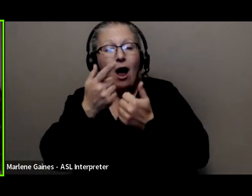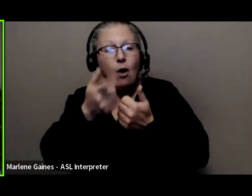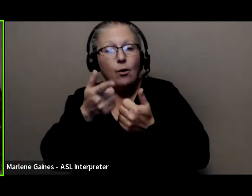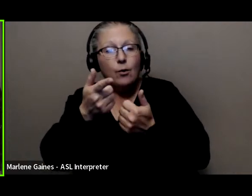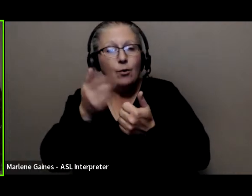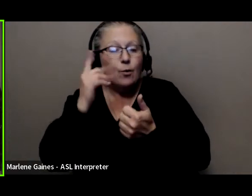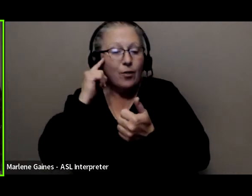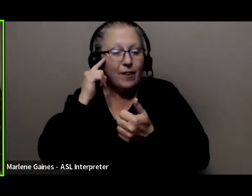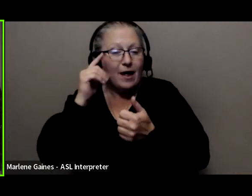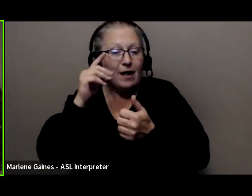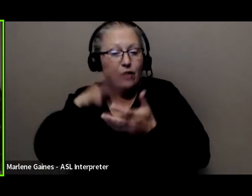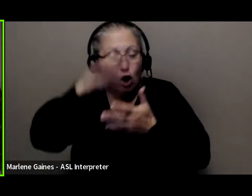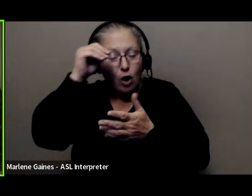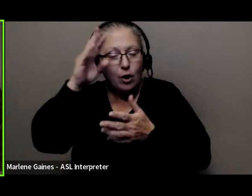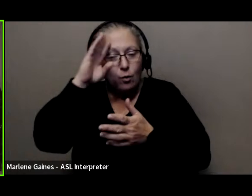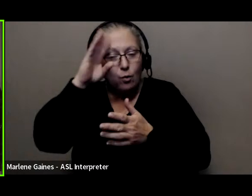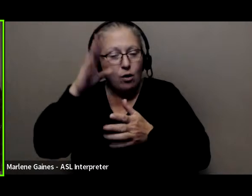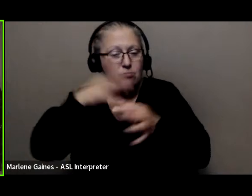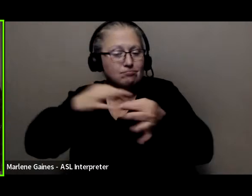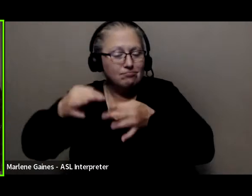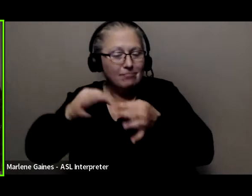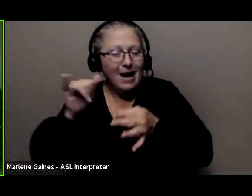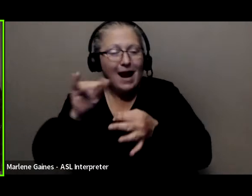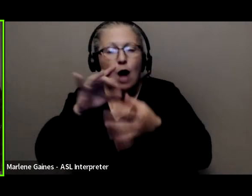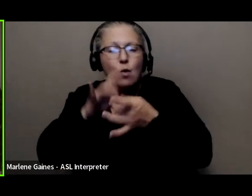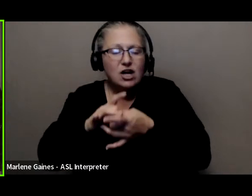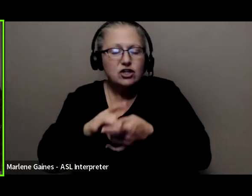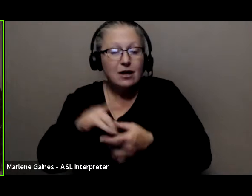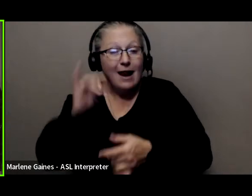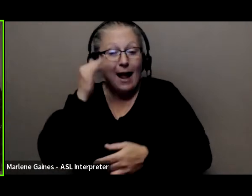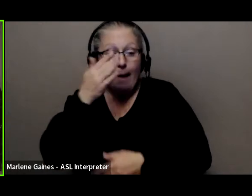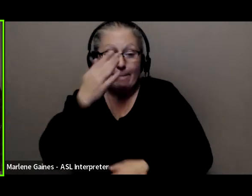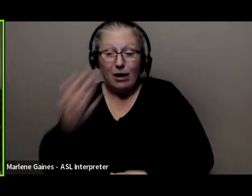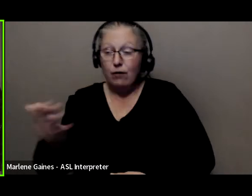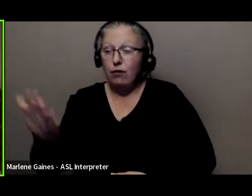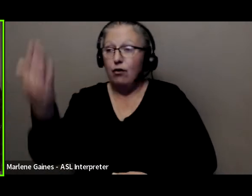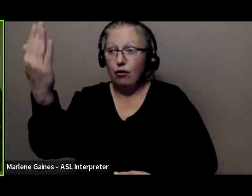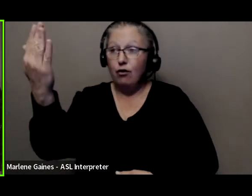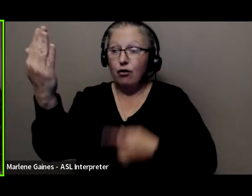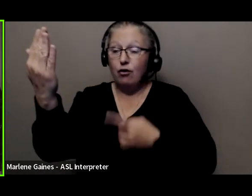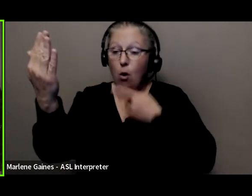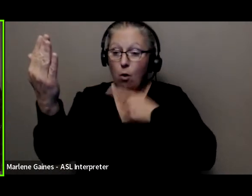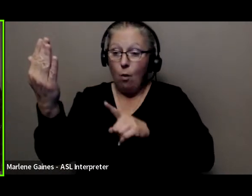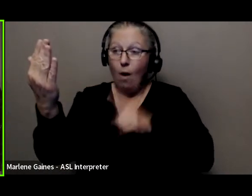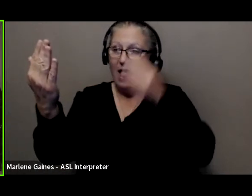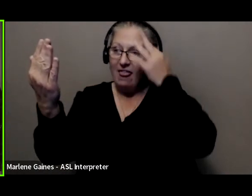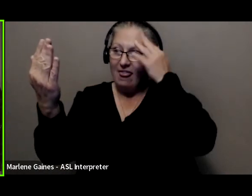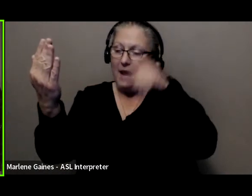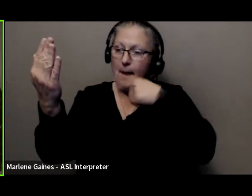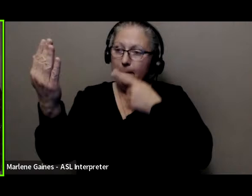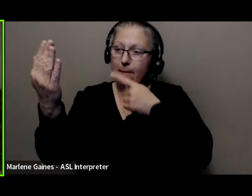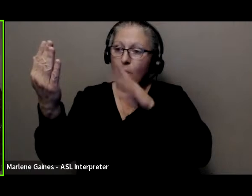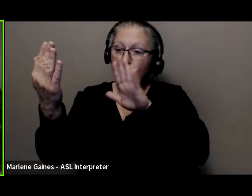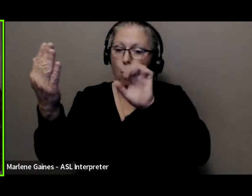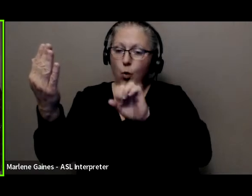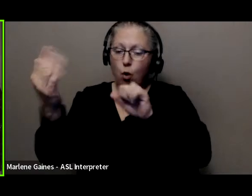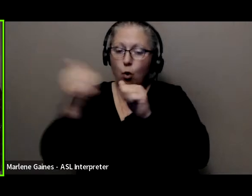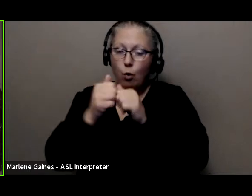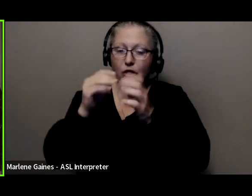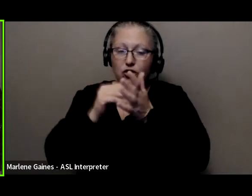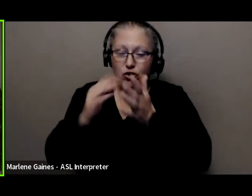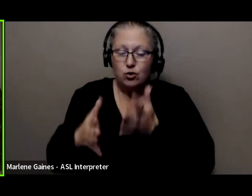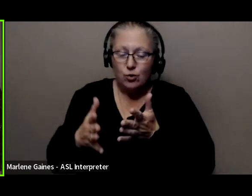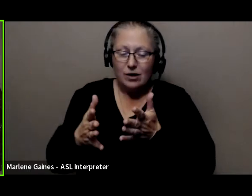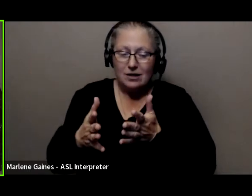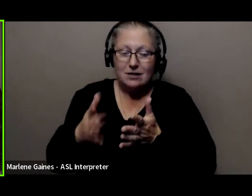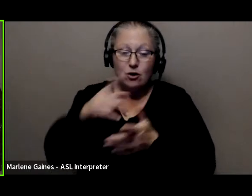so it becomes a relationship, like you're holding up a mirror to yourself while you're also thinking about your work with the students